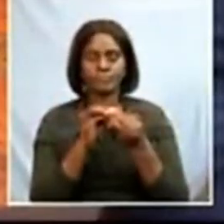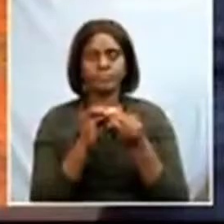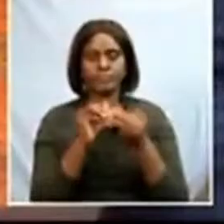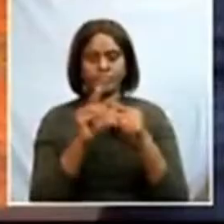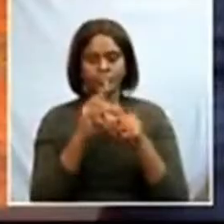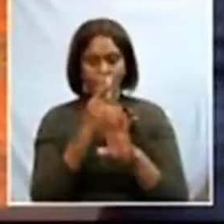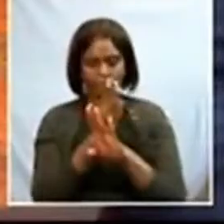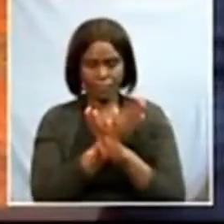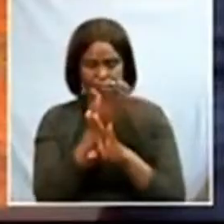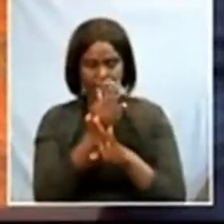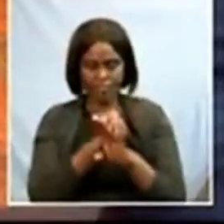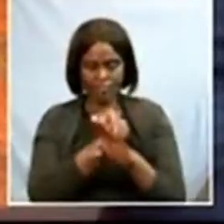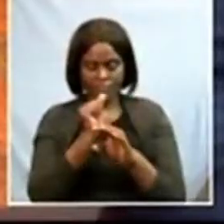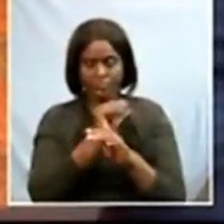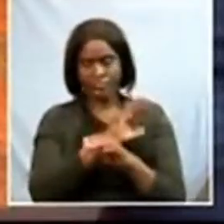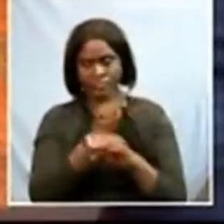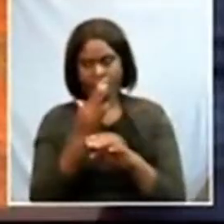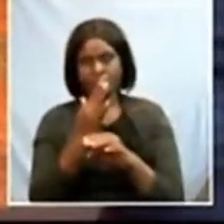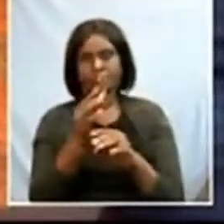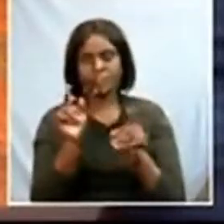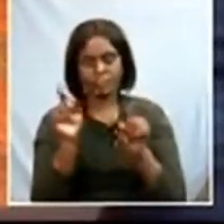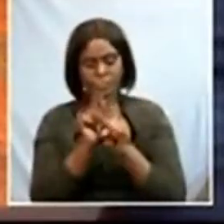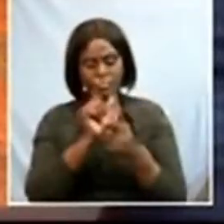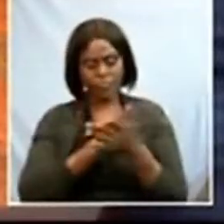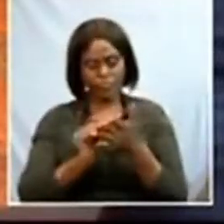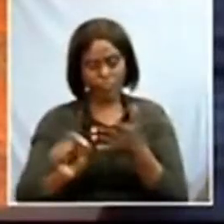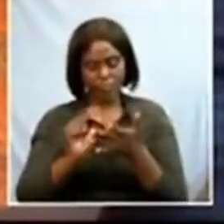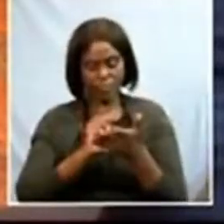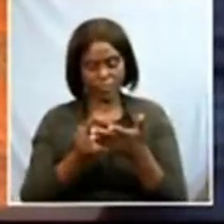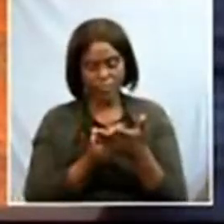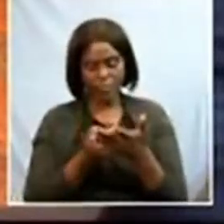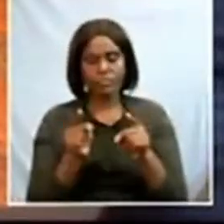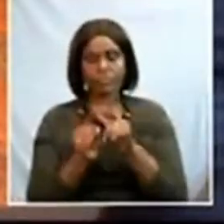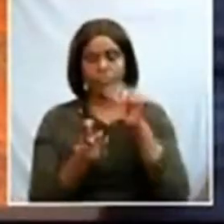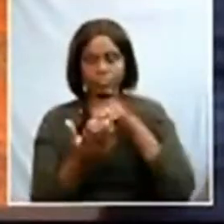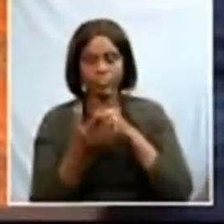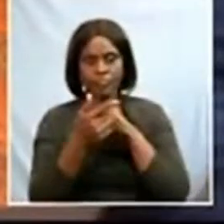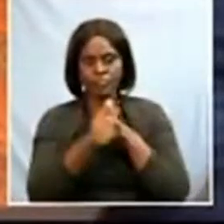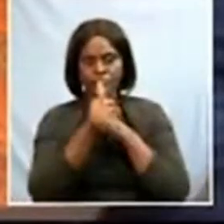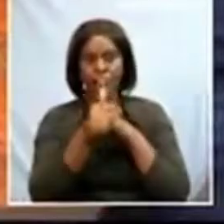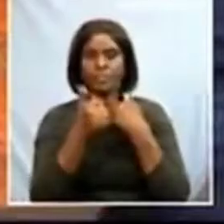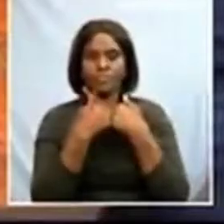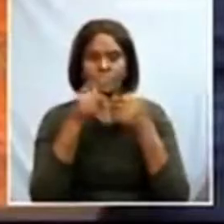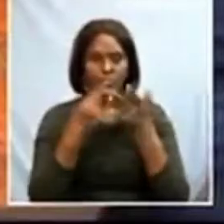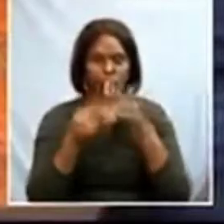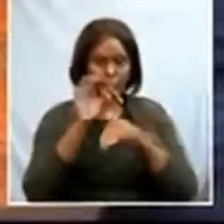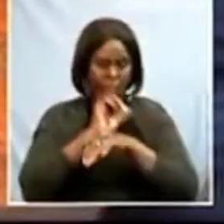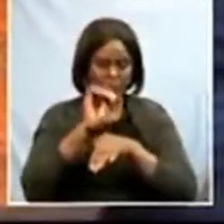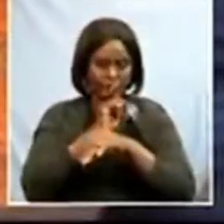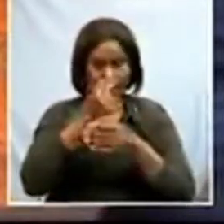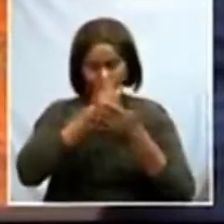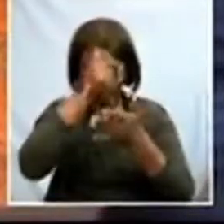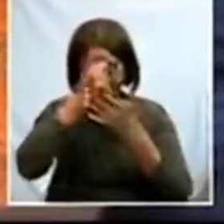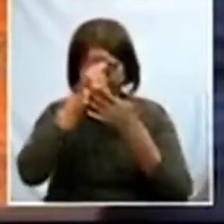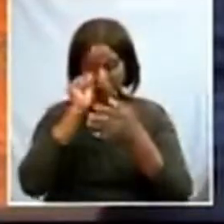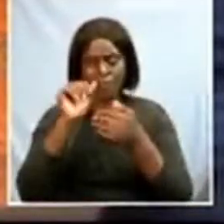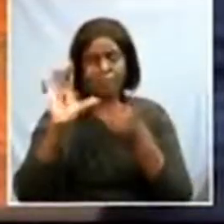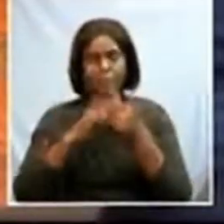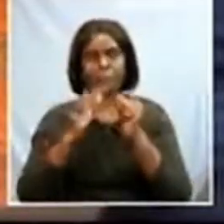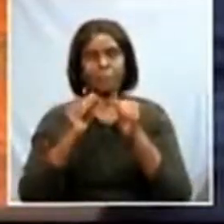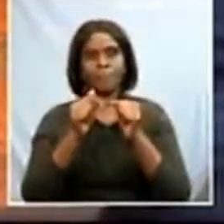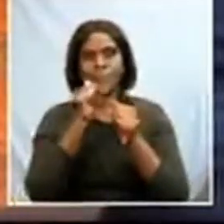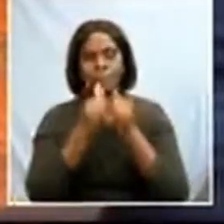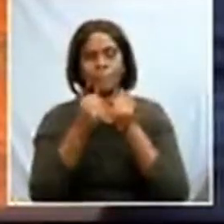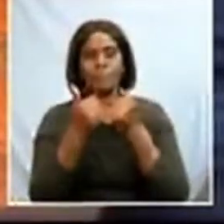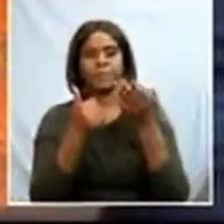But before then we could go back, then they wrote to us again that there is this opportunity that the students can come back since now they